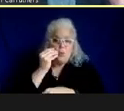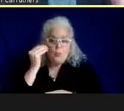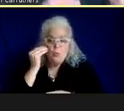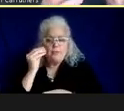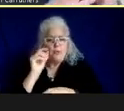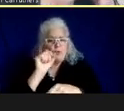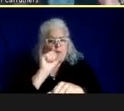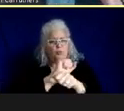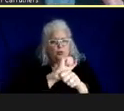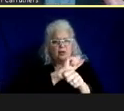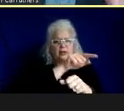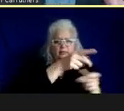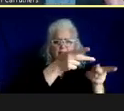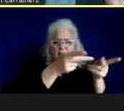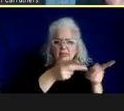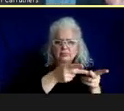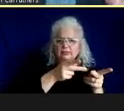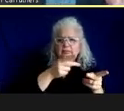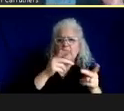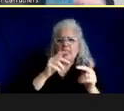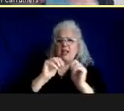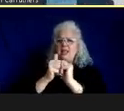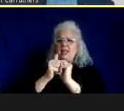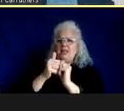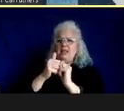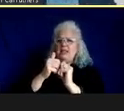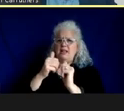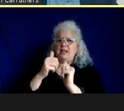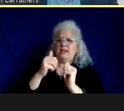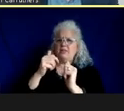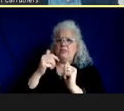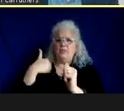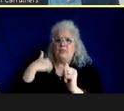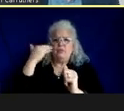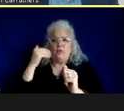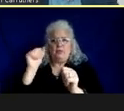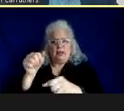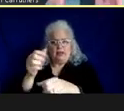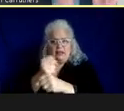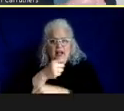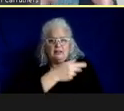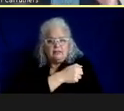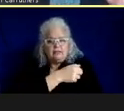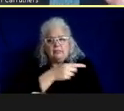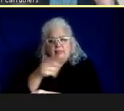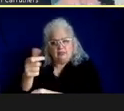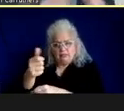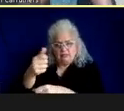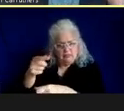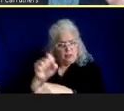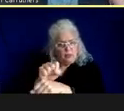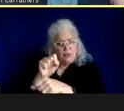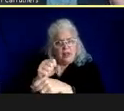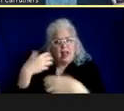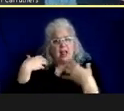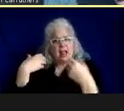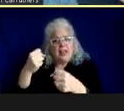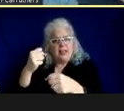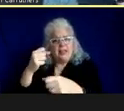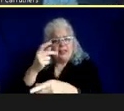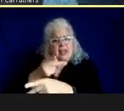1A, why are the people who are receiving the care 1C? By my count and my estimates, that's about 19 million people